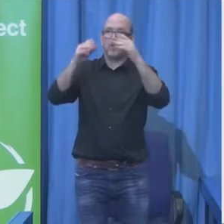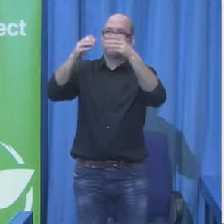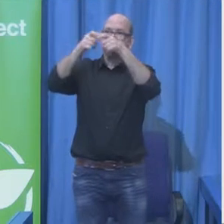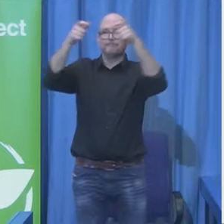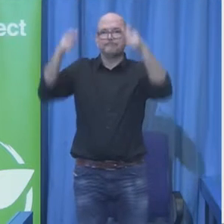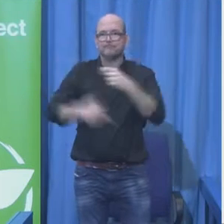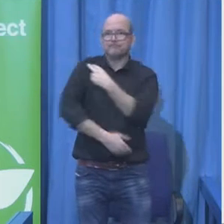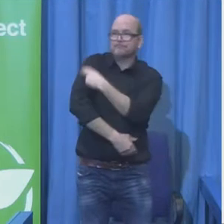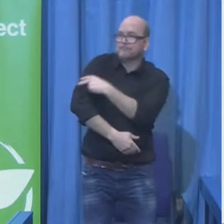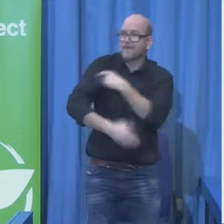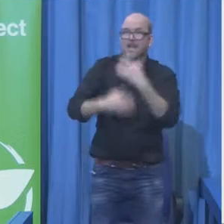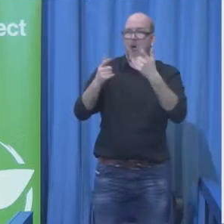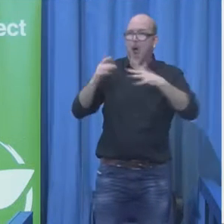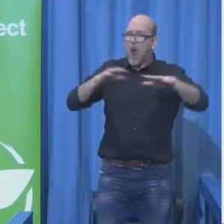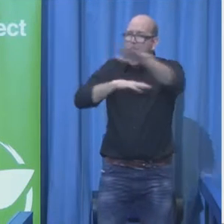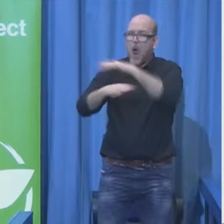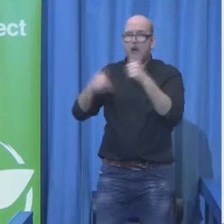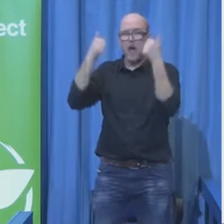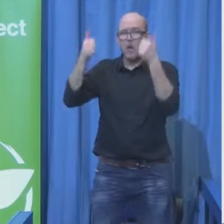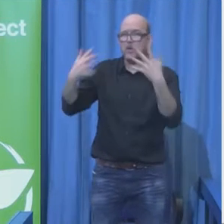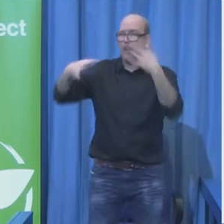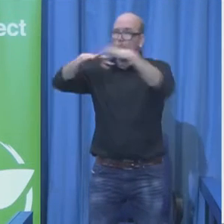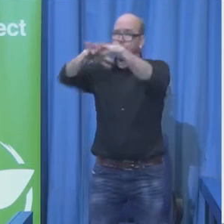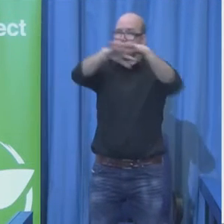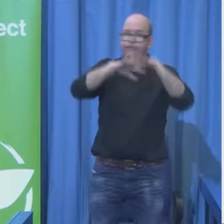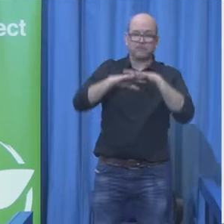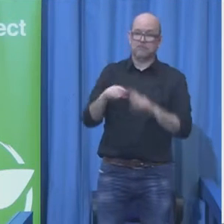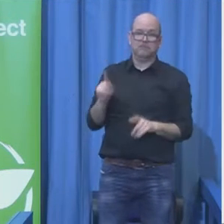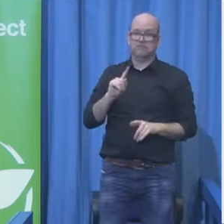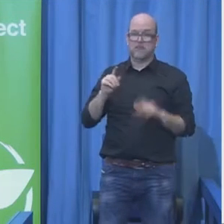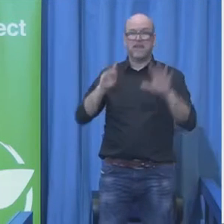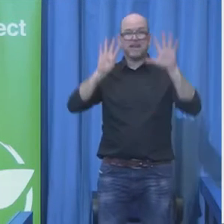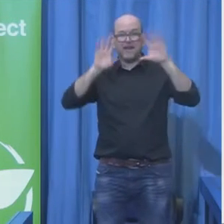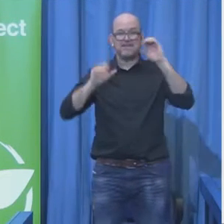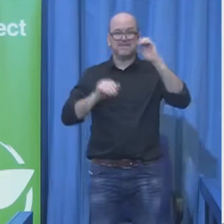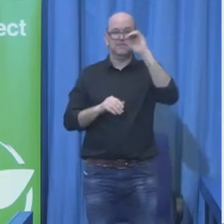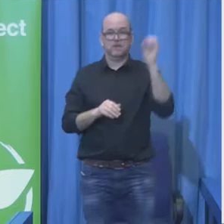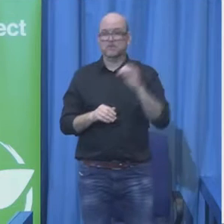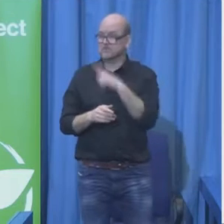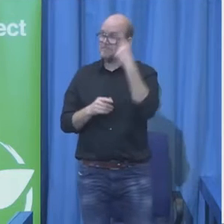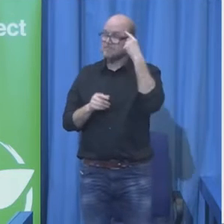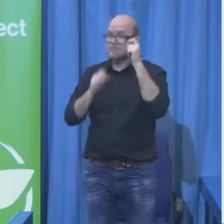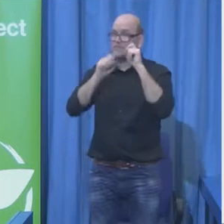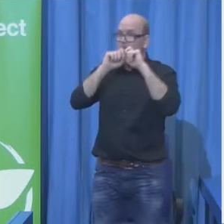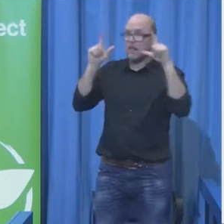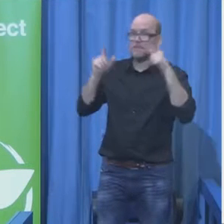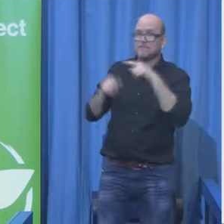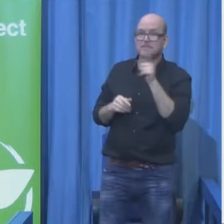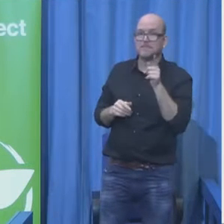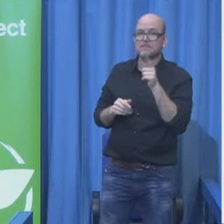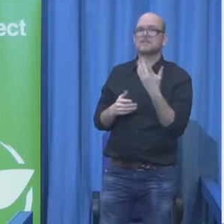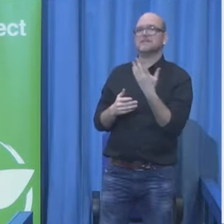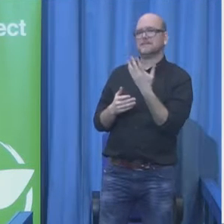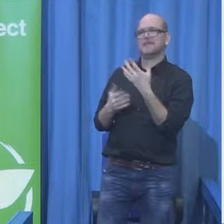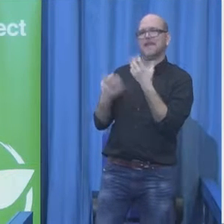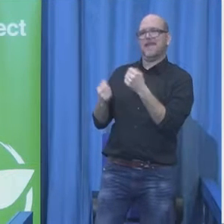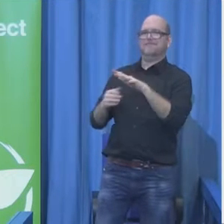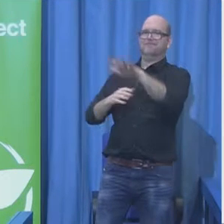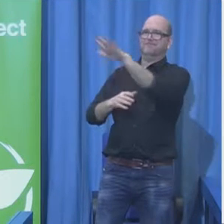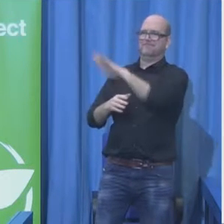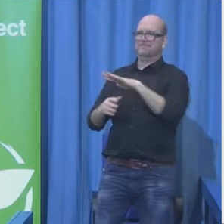that means that your expenditure is skewed, and that adds to this continuous